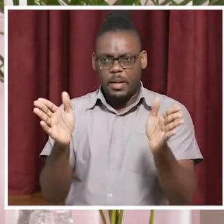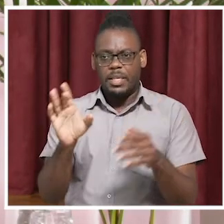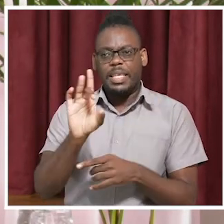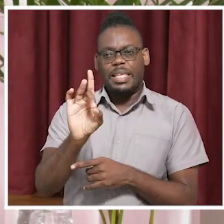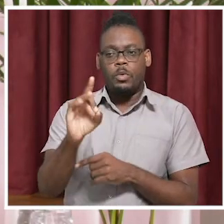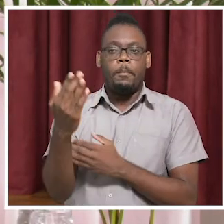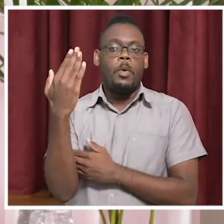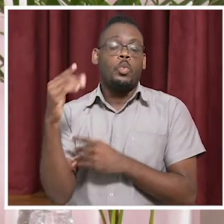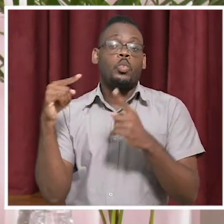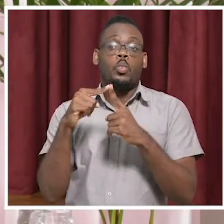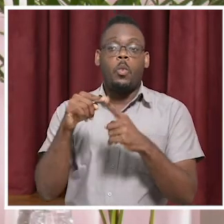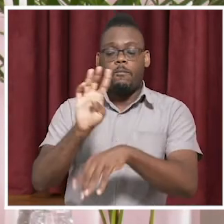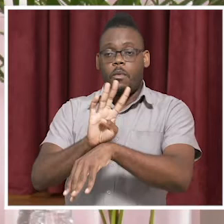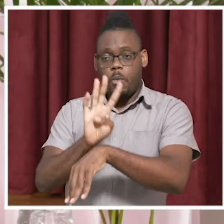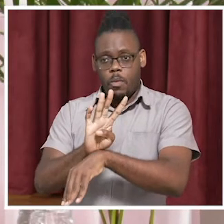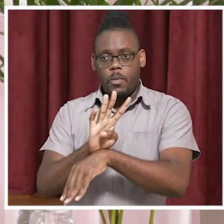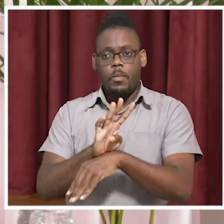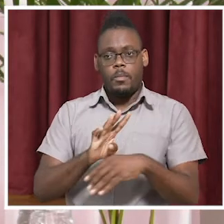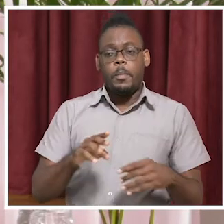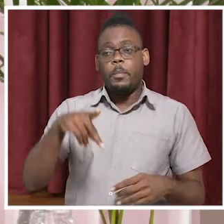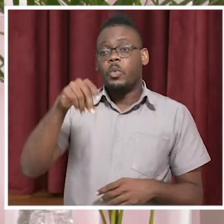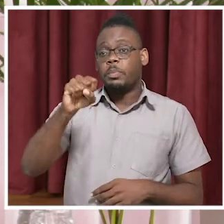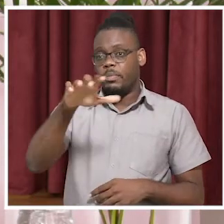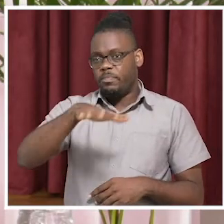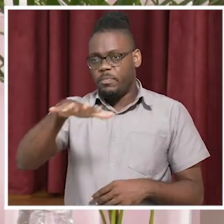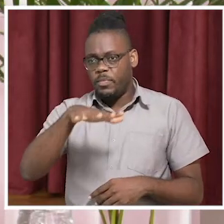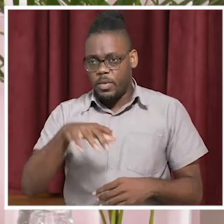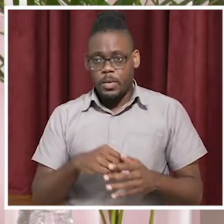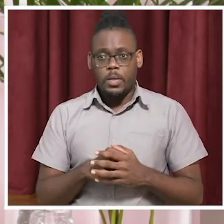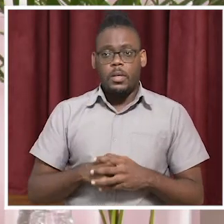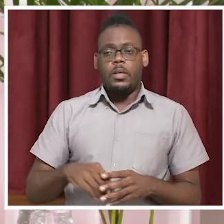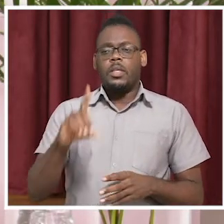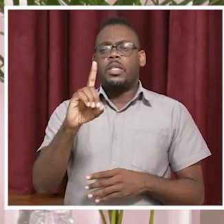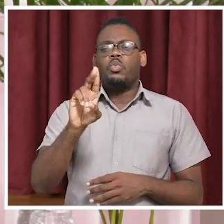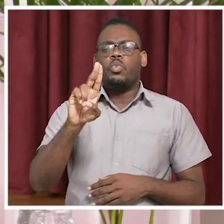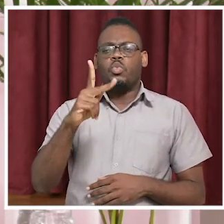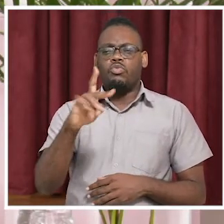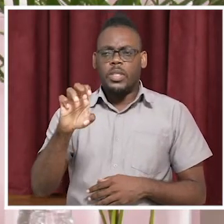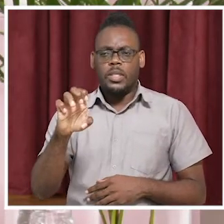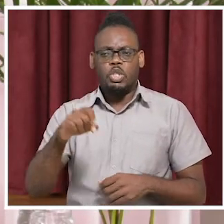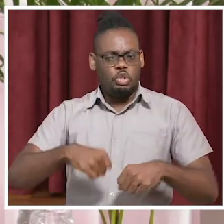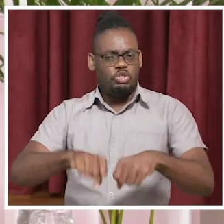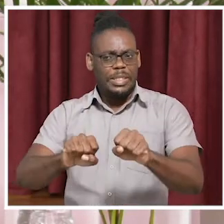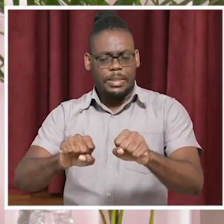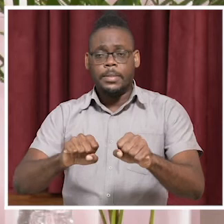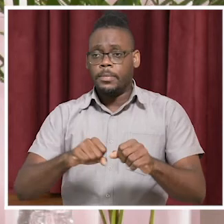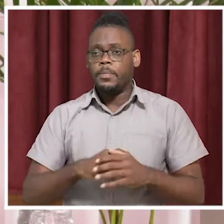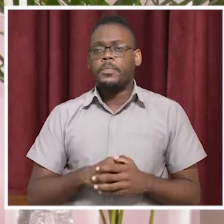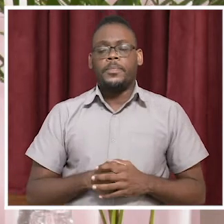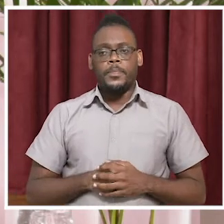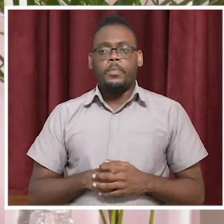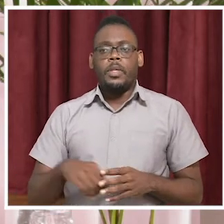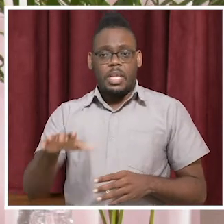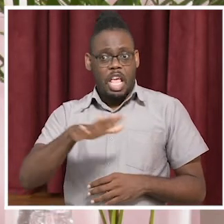on Duke and Richmond Street. Mm-hmm. Our Aranjuez office is in MTS Plaza. There's an office at